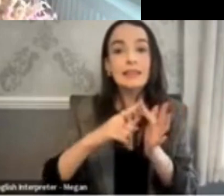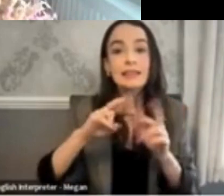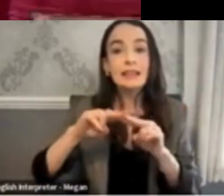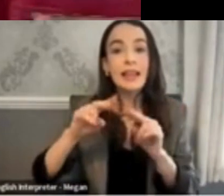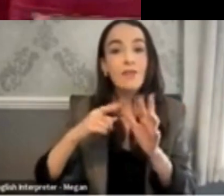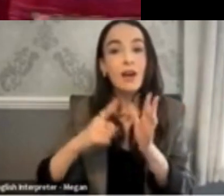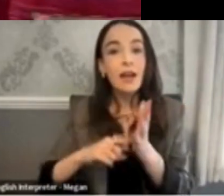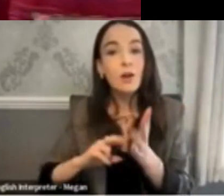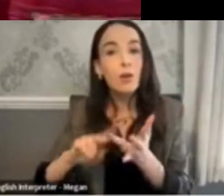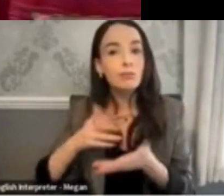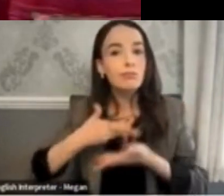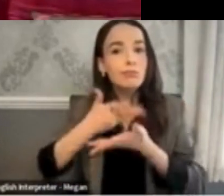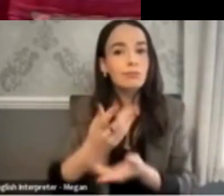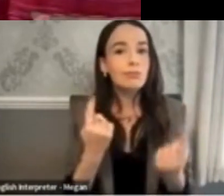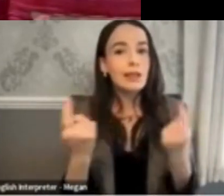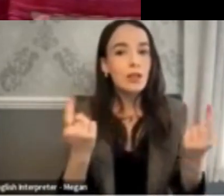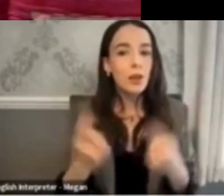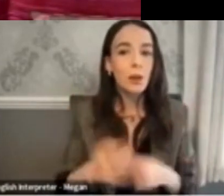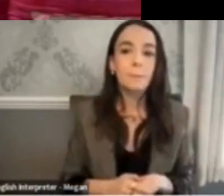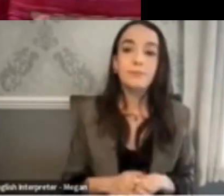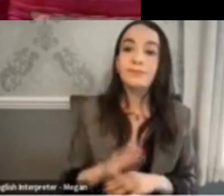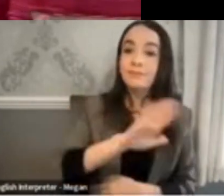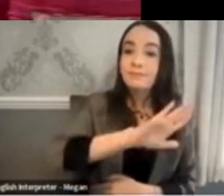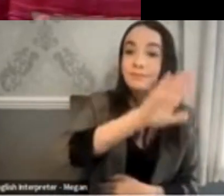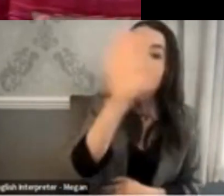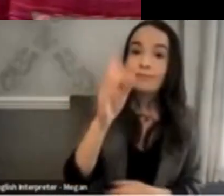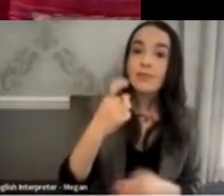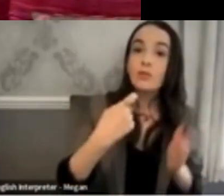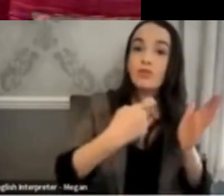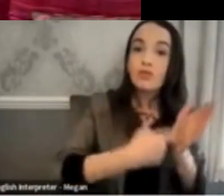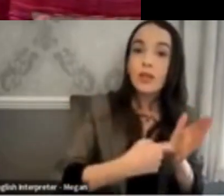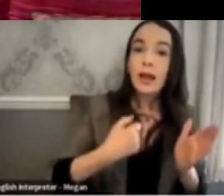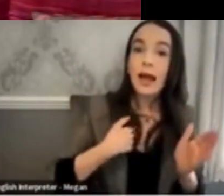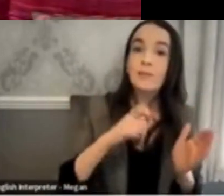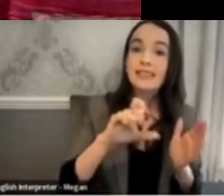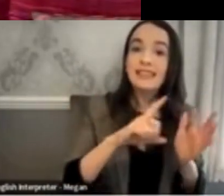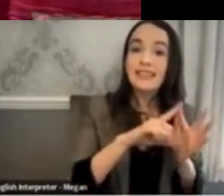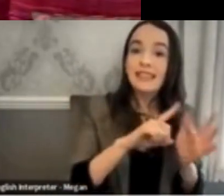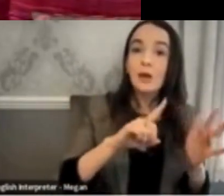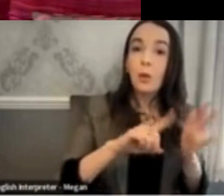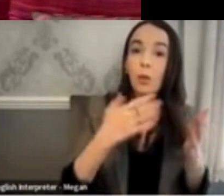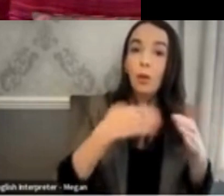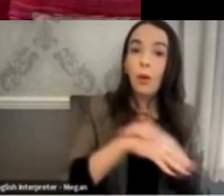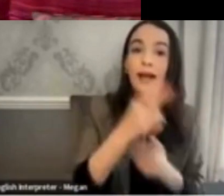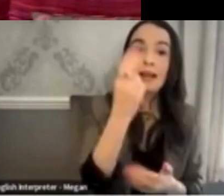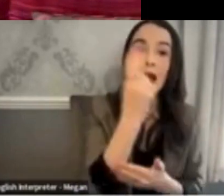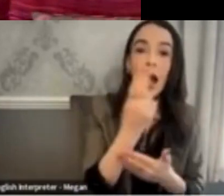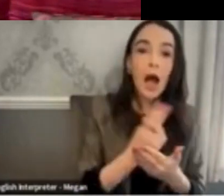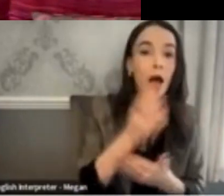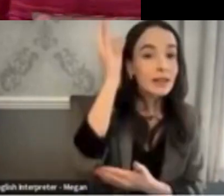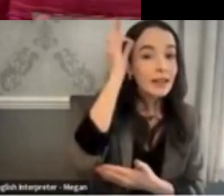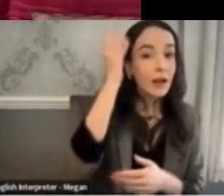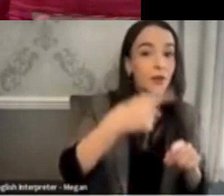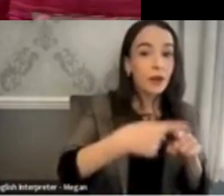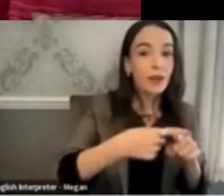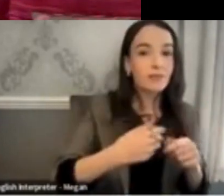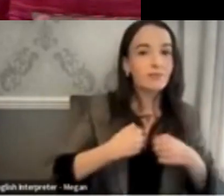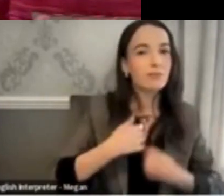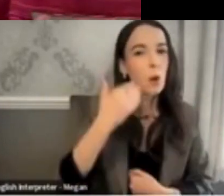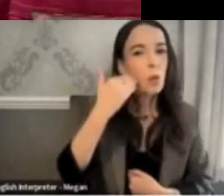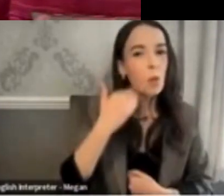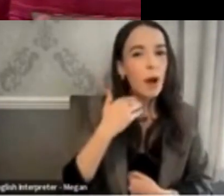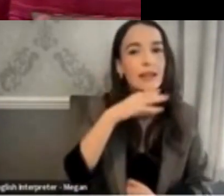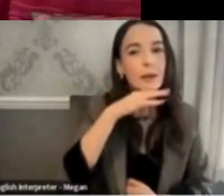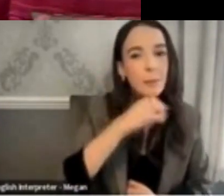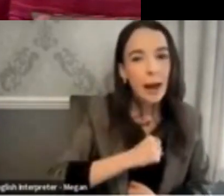Richard. Hello, everyone. I'm Richard Russell. I'm the Chief Operating Officer at Arts Council England. I'm a white male